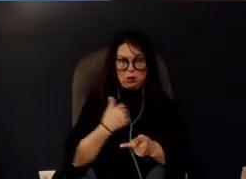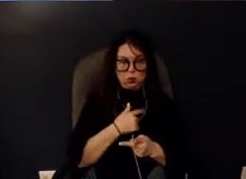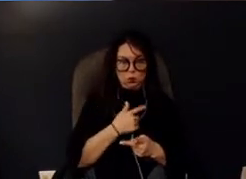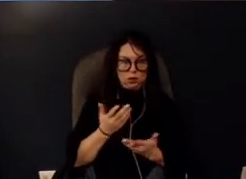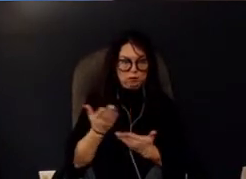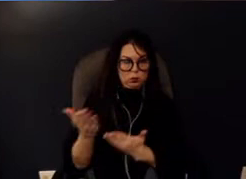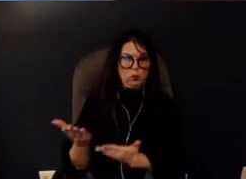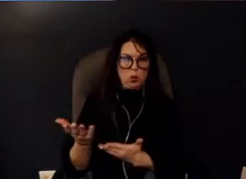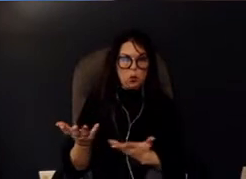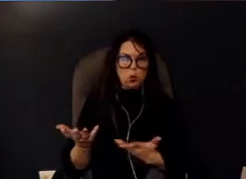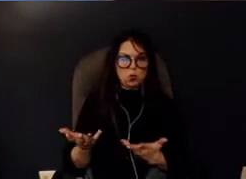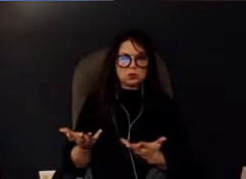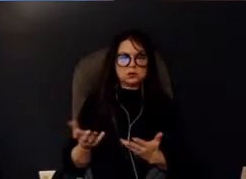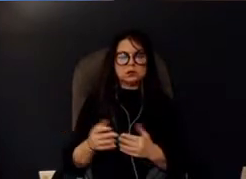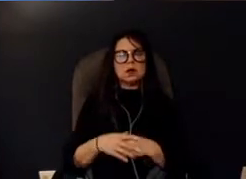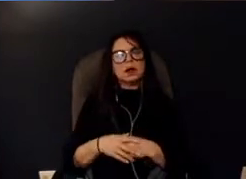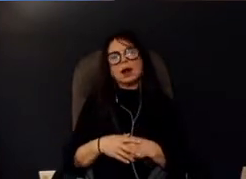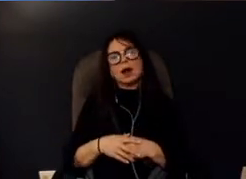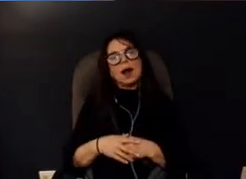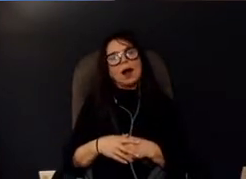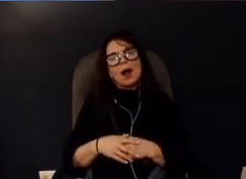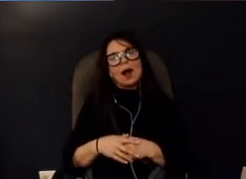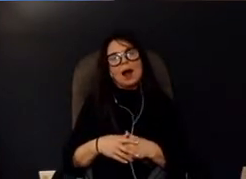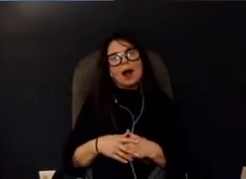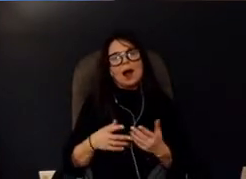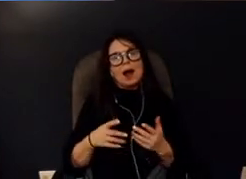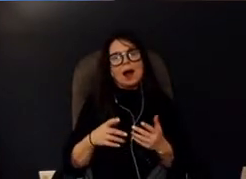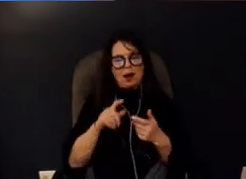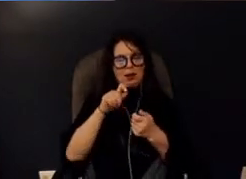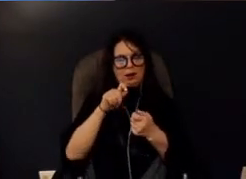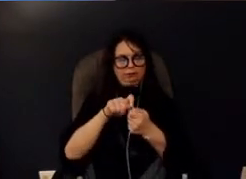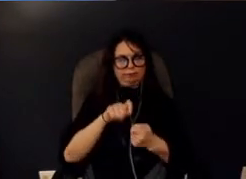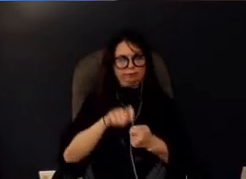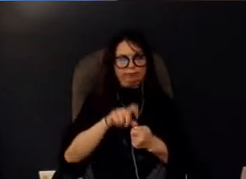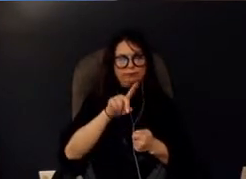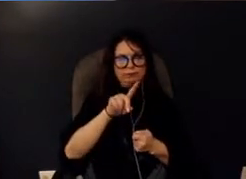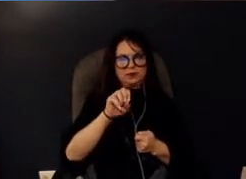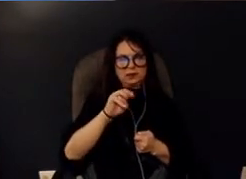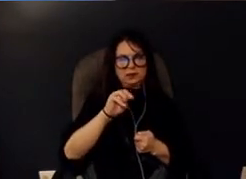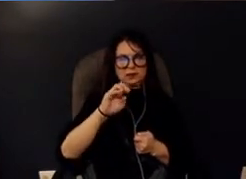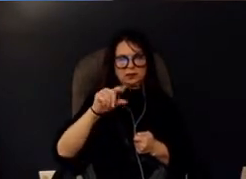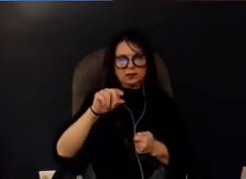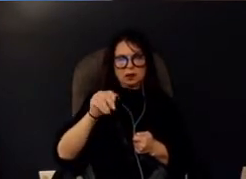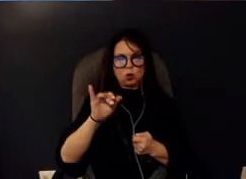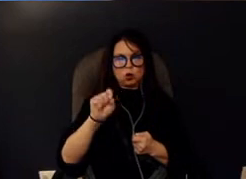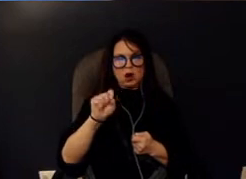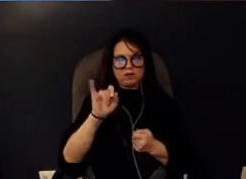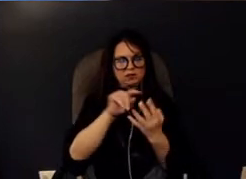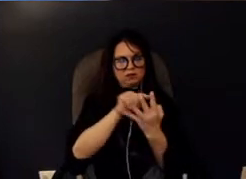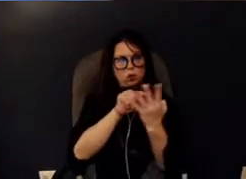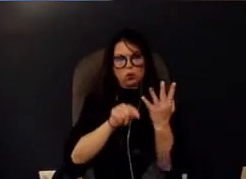I don't actually know the demographics of those four employees, but